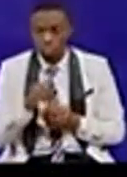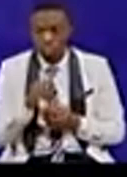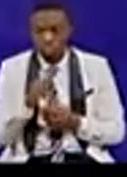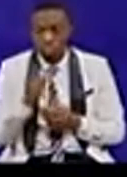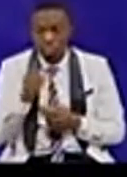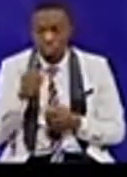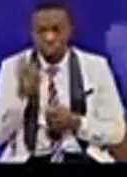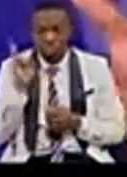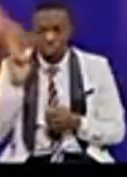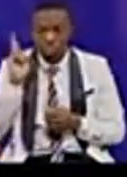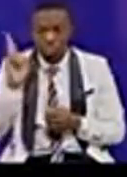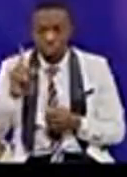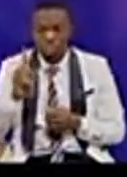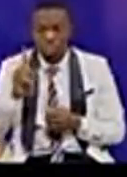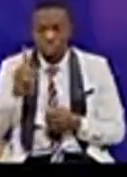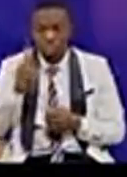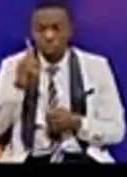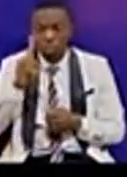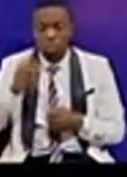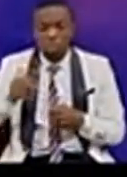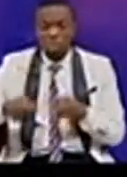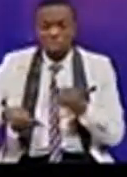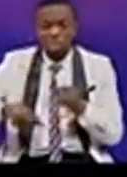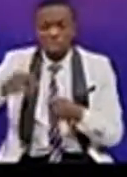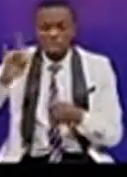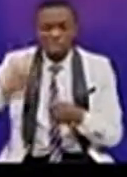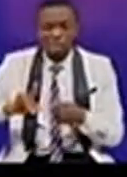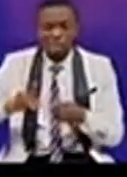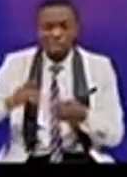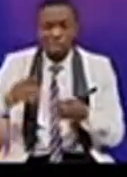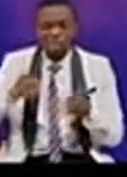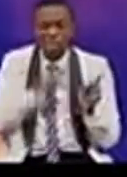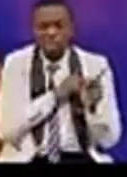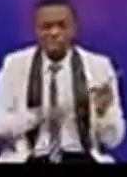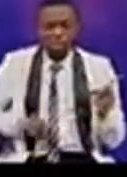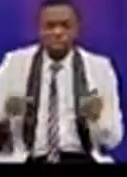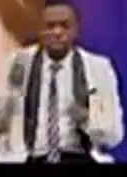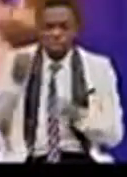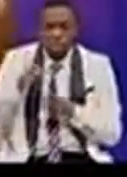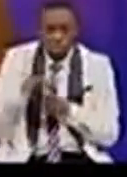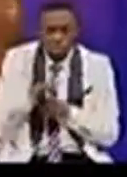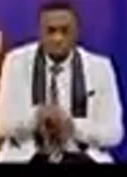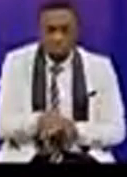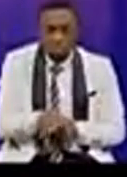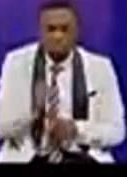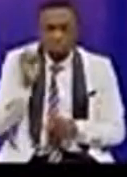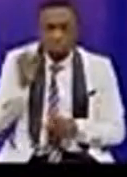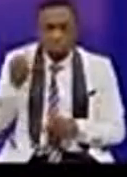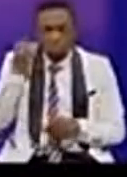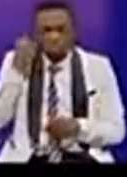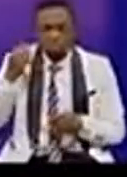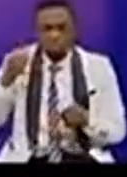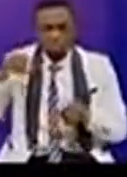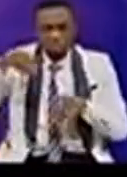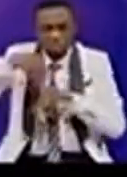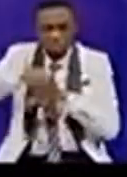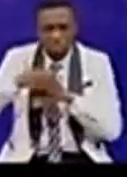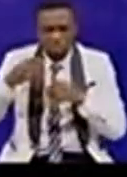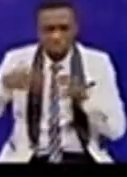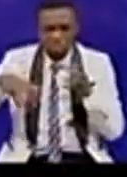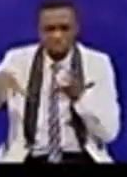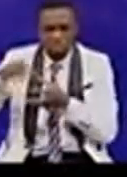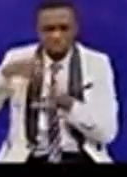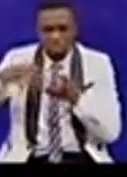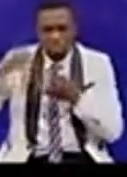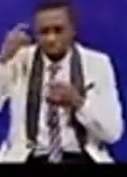got afflicted with an evil spirit, which left him in a disoriented state. A wise subject